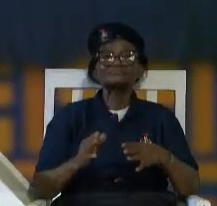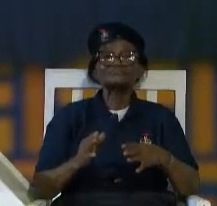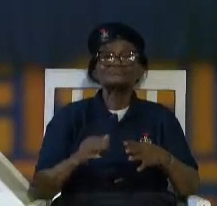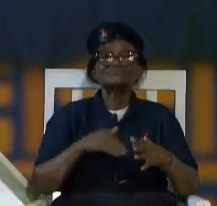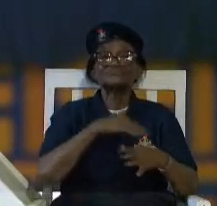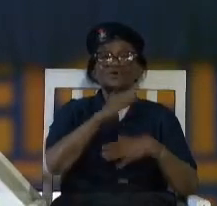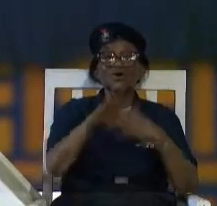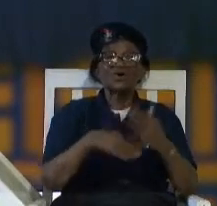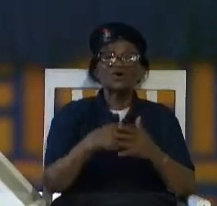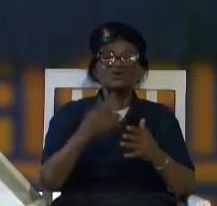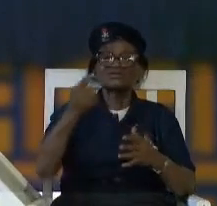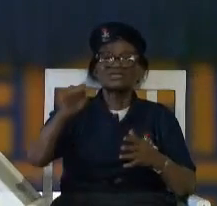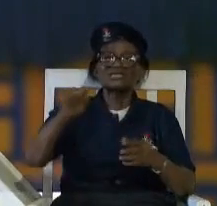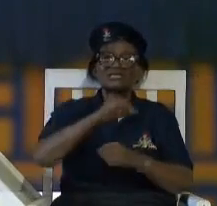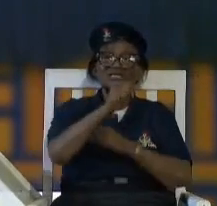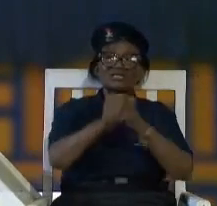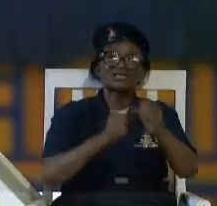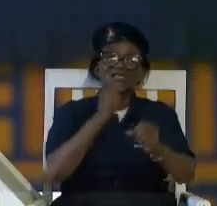all the years,